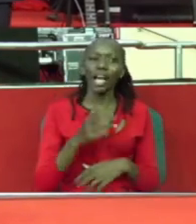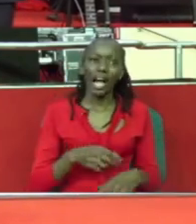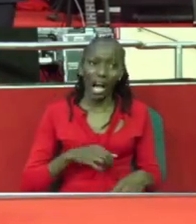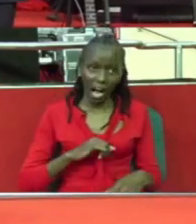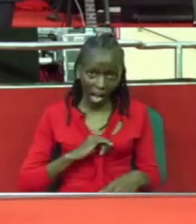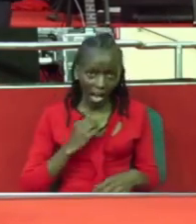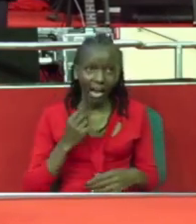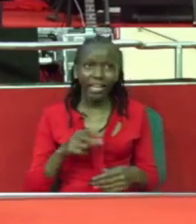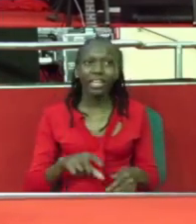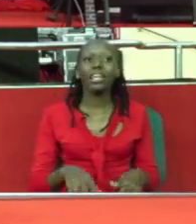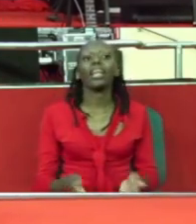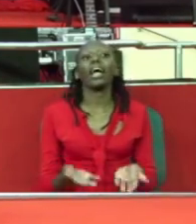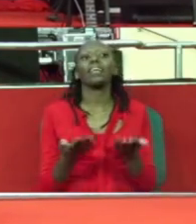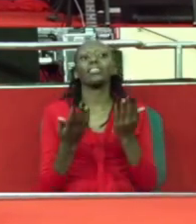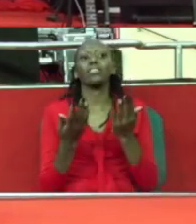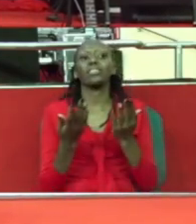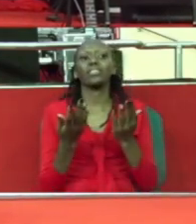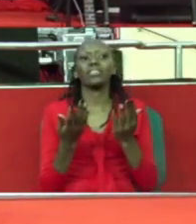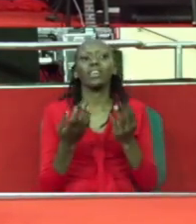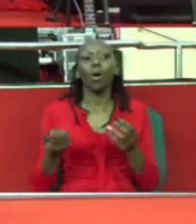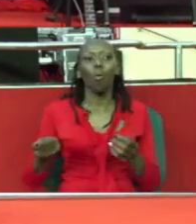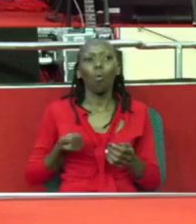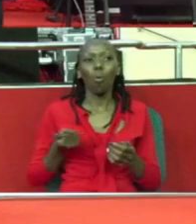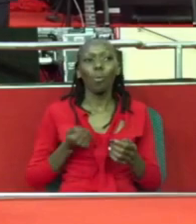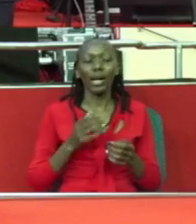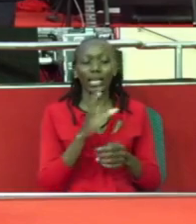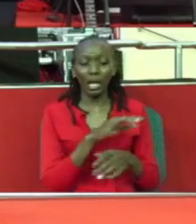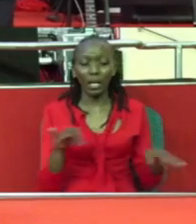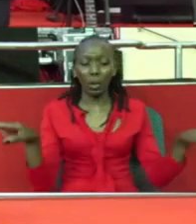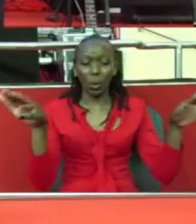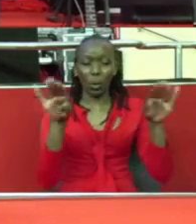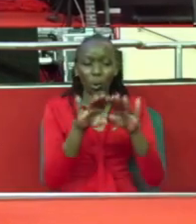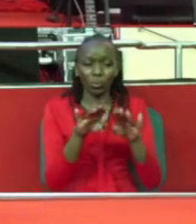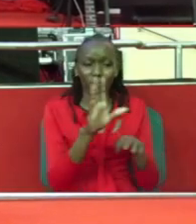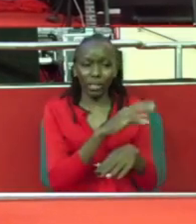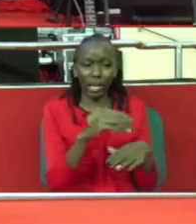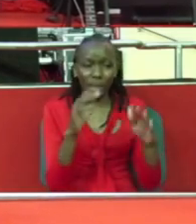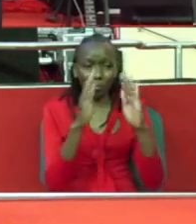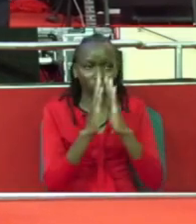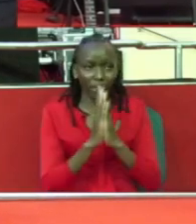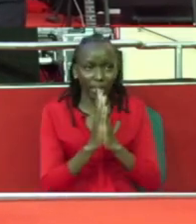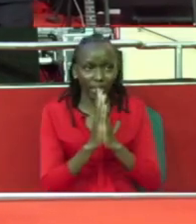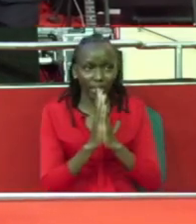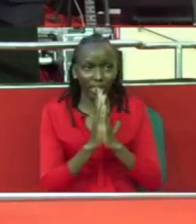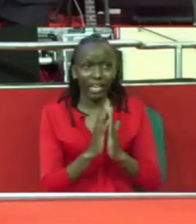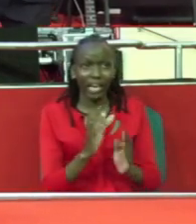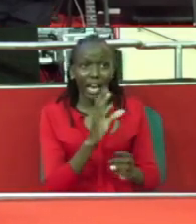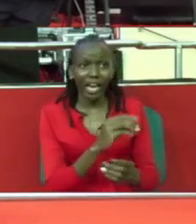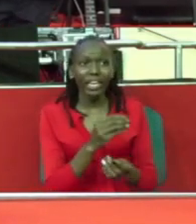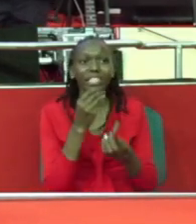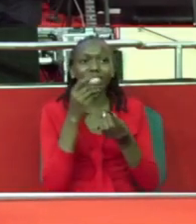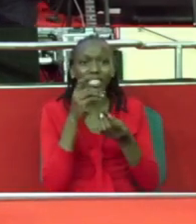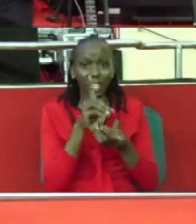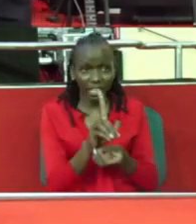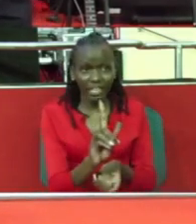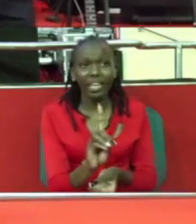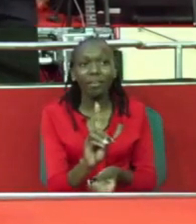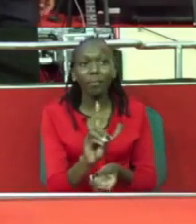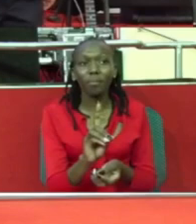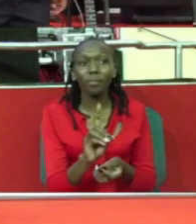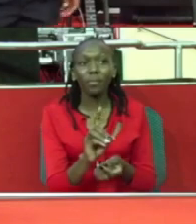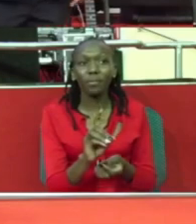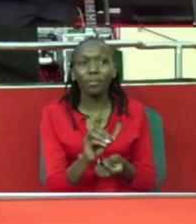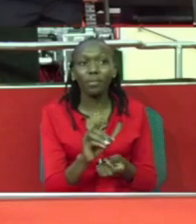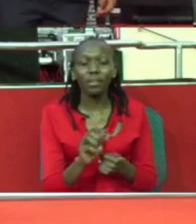yourself inside, nijifungie ndani, intercede, cancel, utafute, declare this is not my portion, useme hii si sehemu yangu,